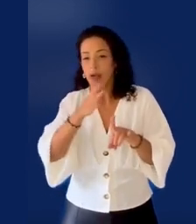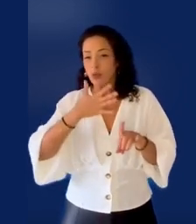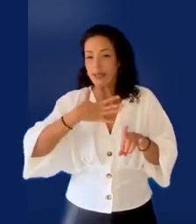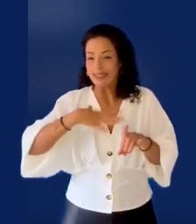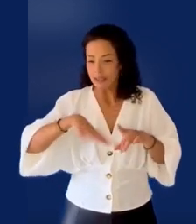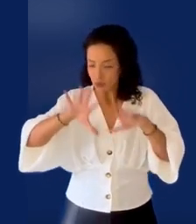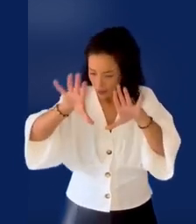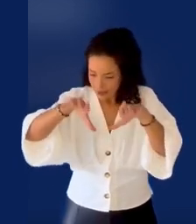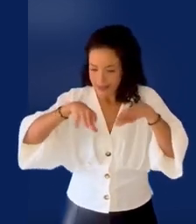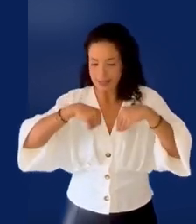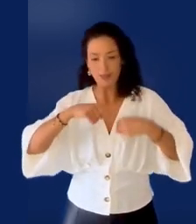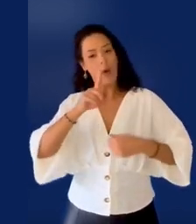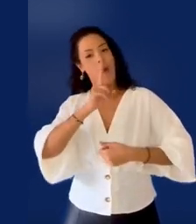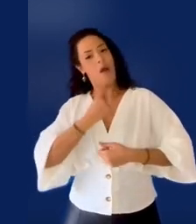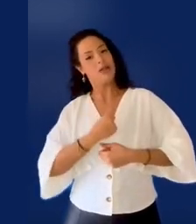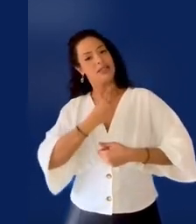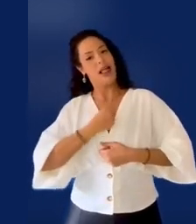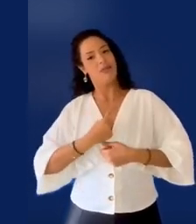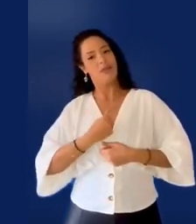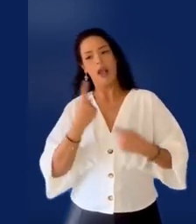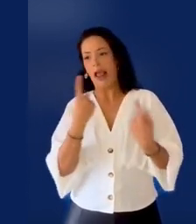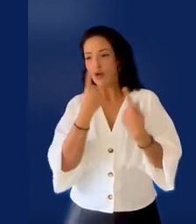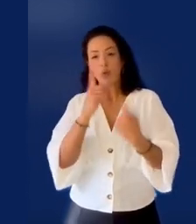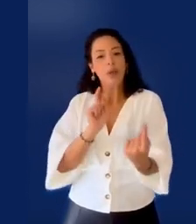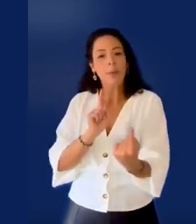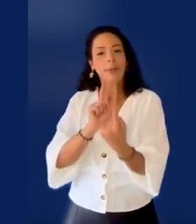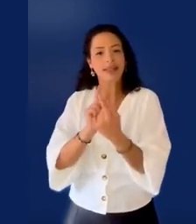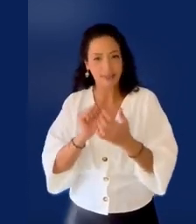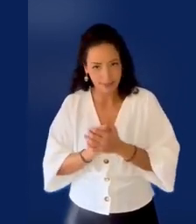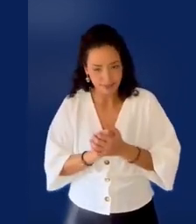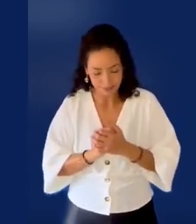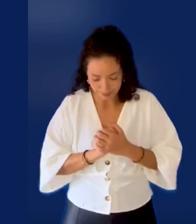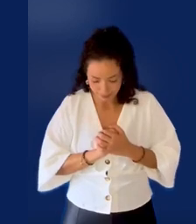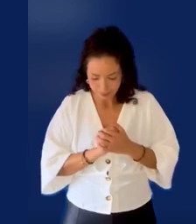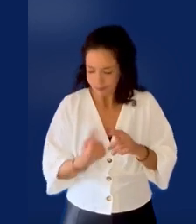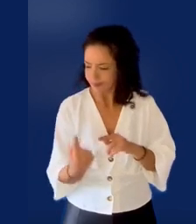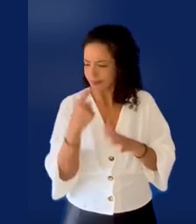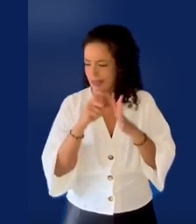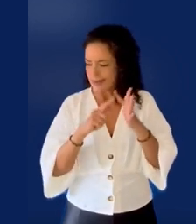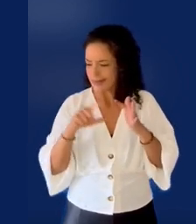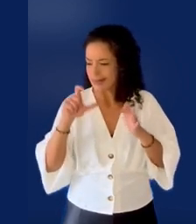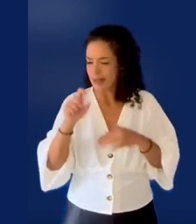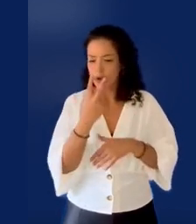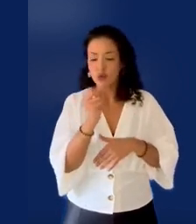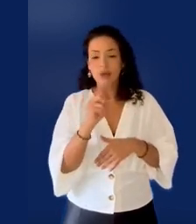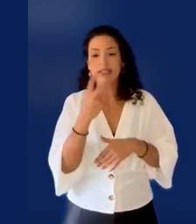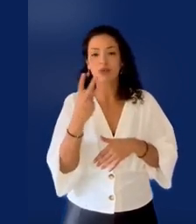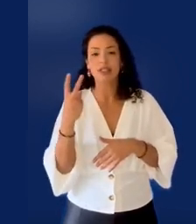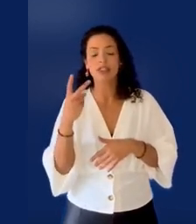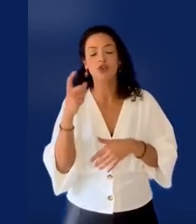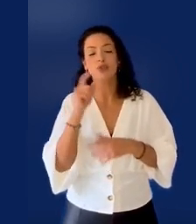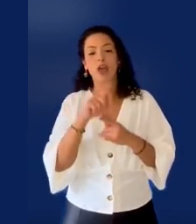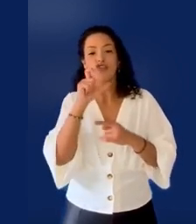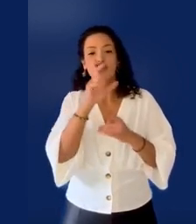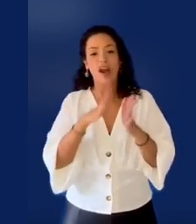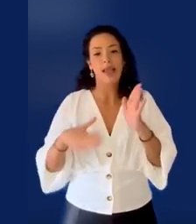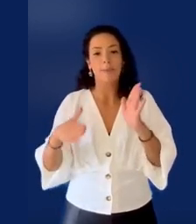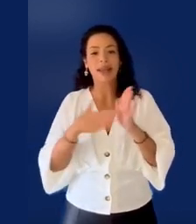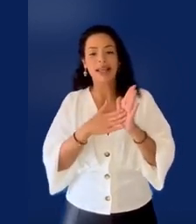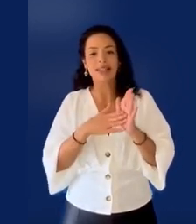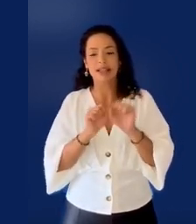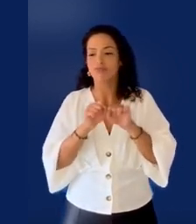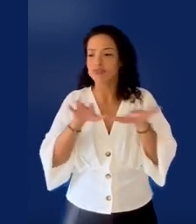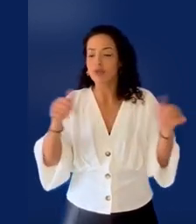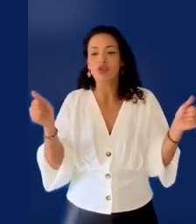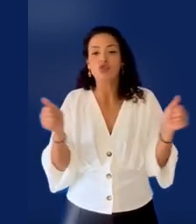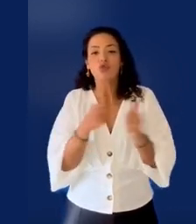our acceptance of both ourselves and who we find there. In December 2022, Charlie McKenzie released a short